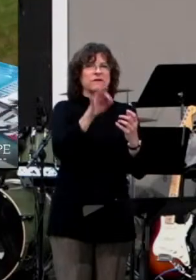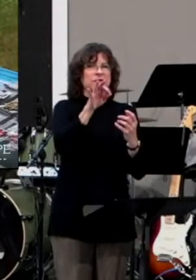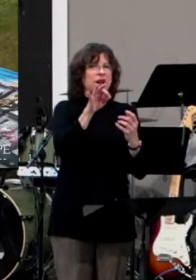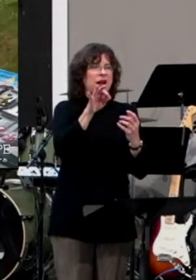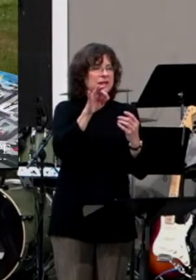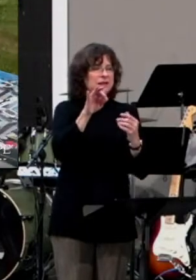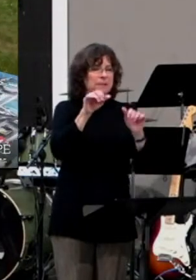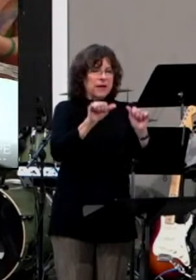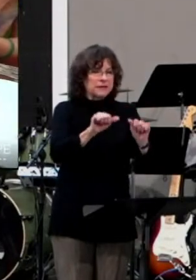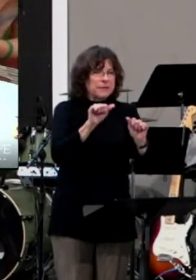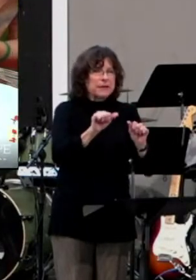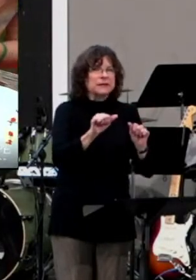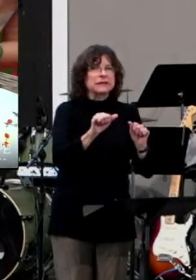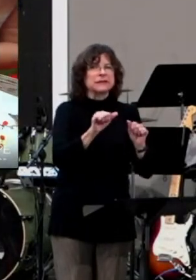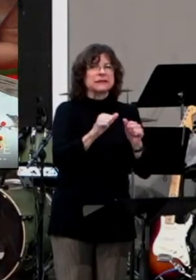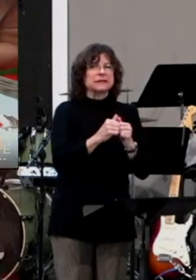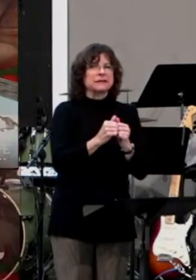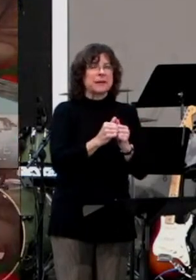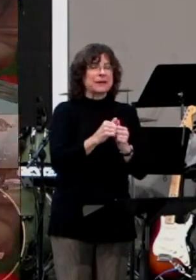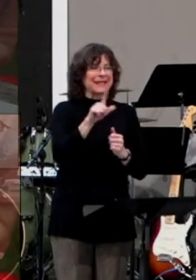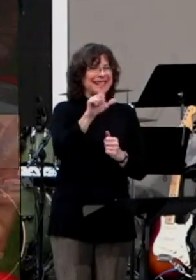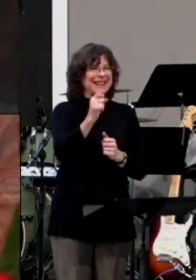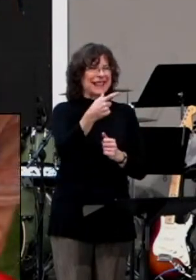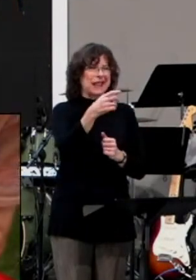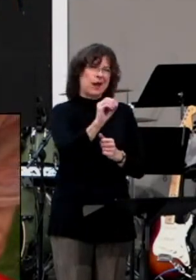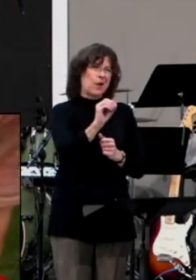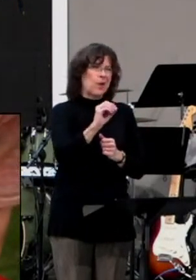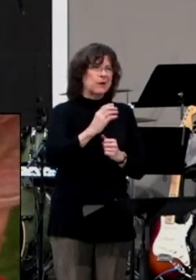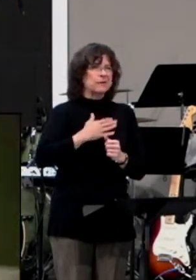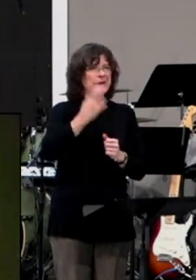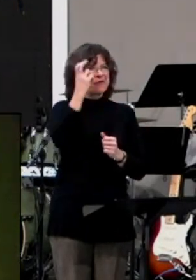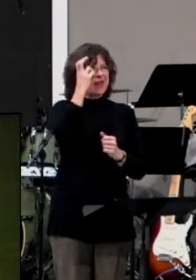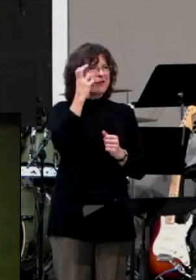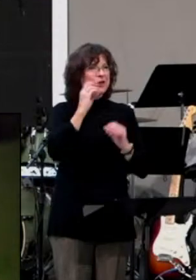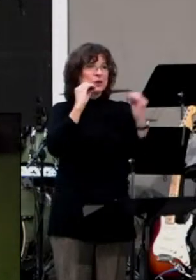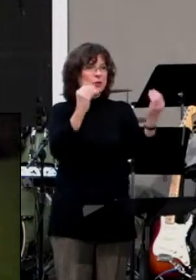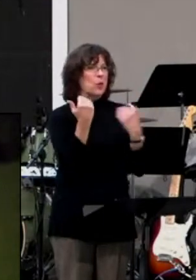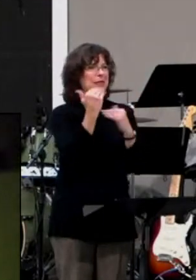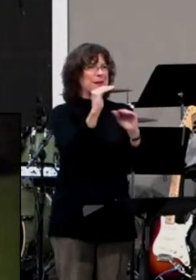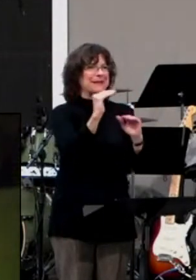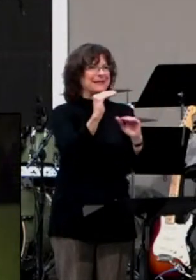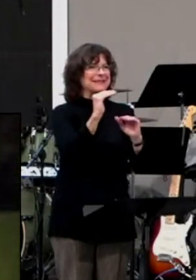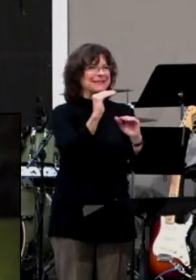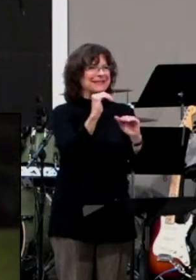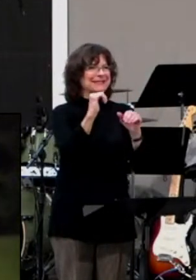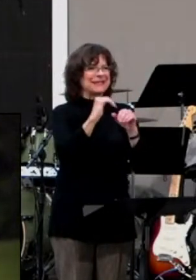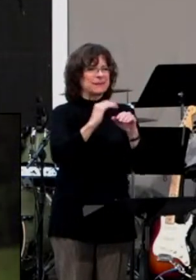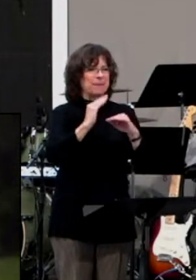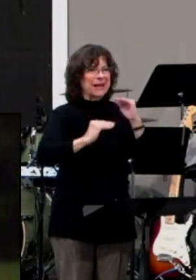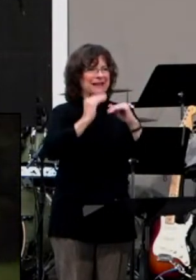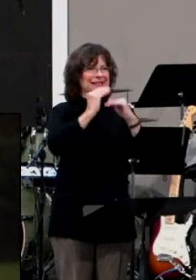and knowing that there is no limit to whatever you want to build.